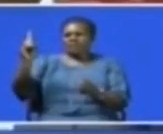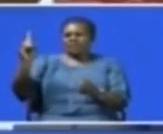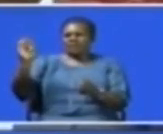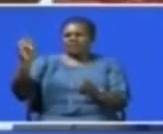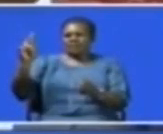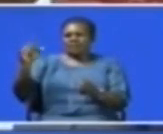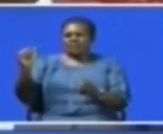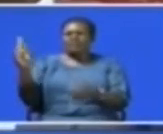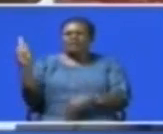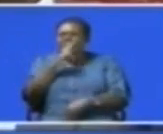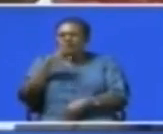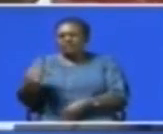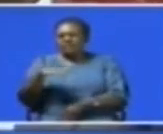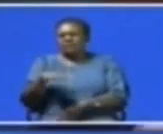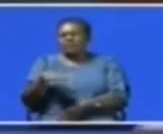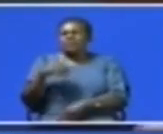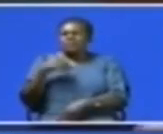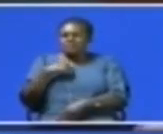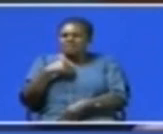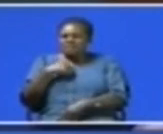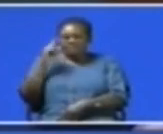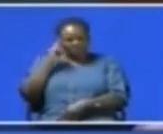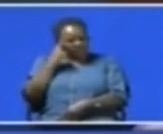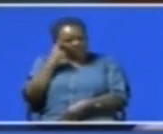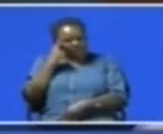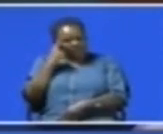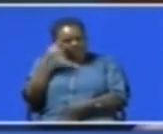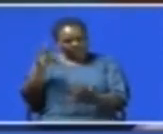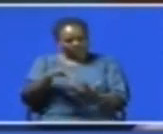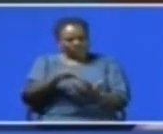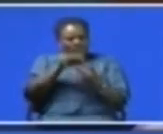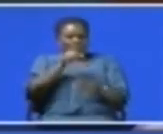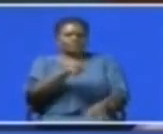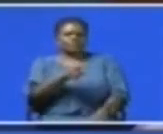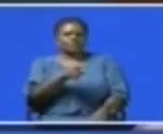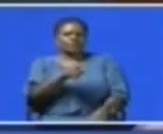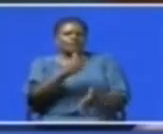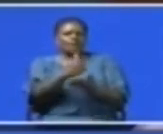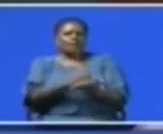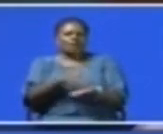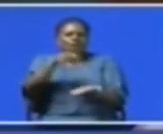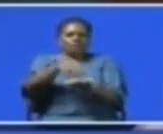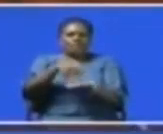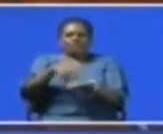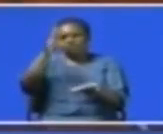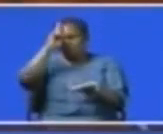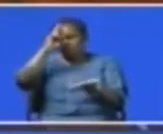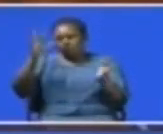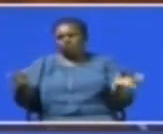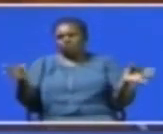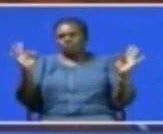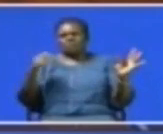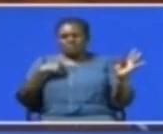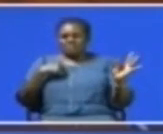far-flung areas, hardship areas. I may actually conclude that the nominee is half-baked police officer.